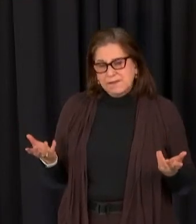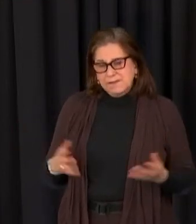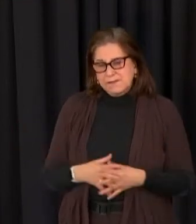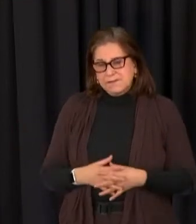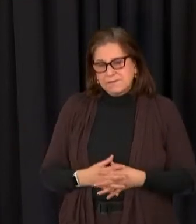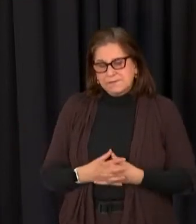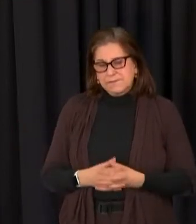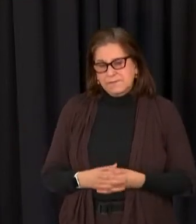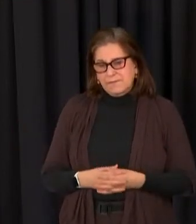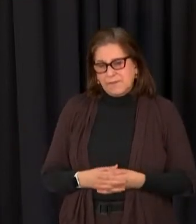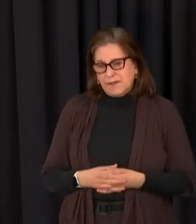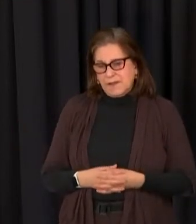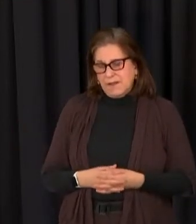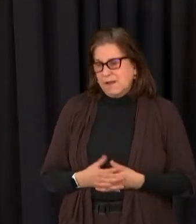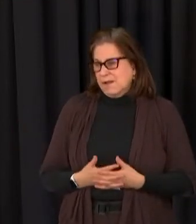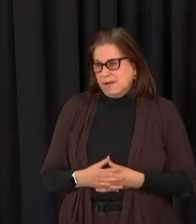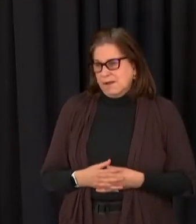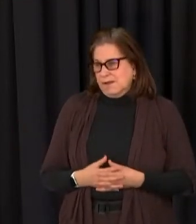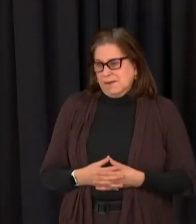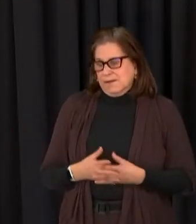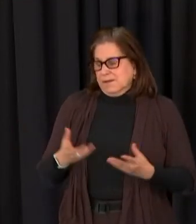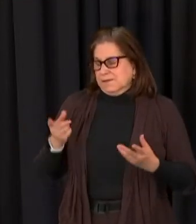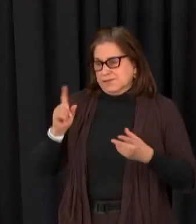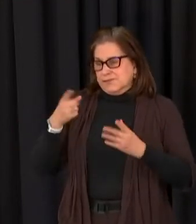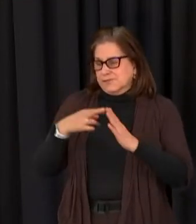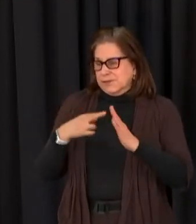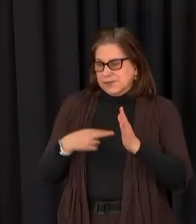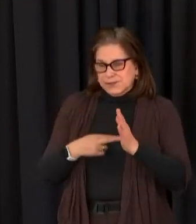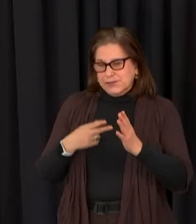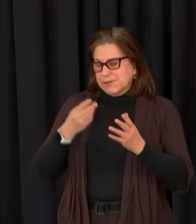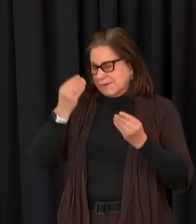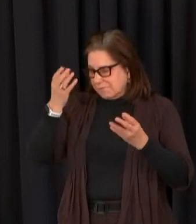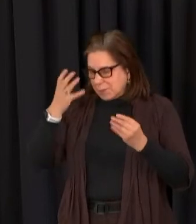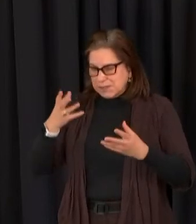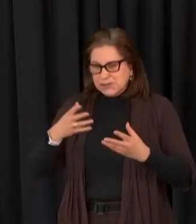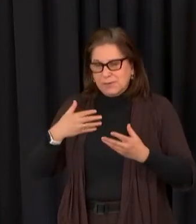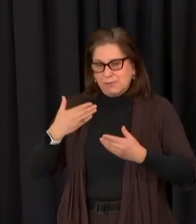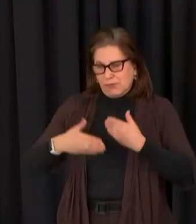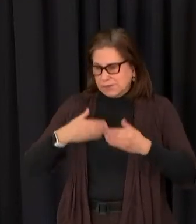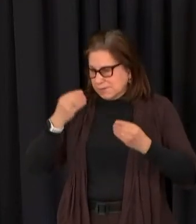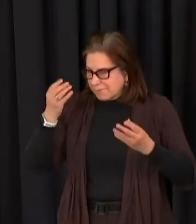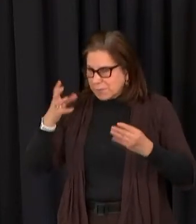not going to make you get vaccinated any faster. We have to actually make the group eligible.